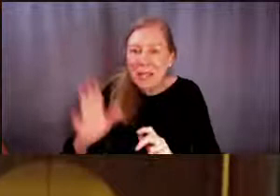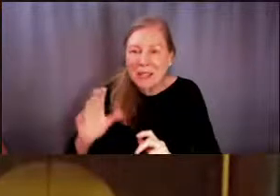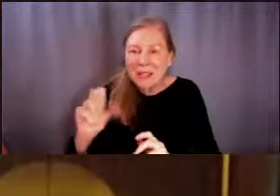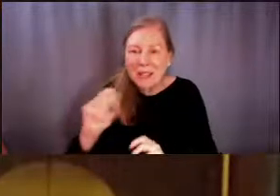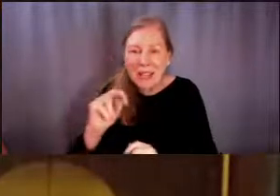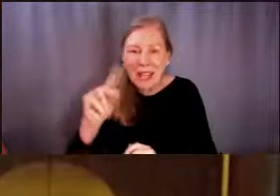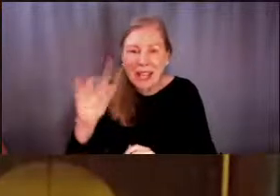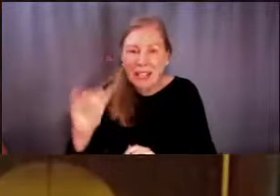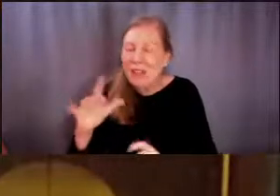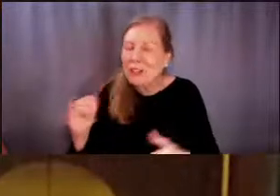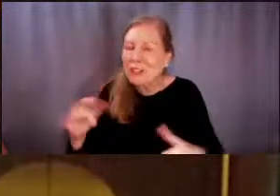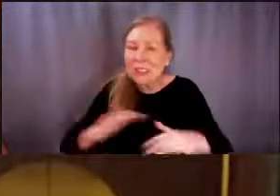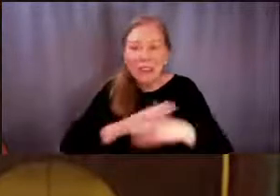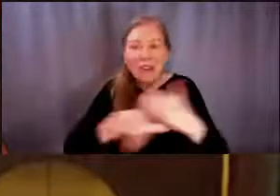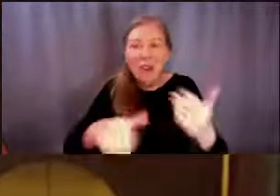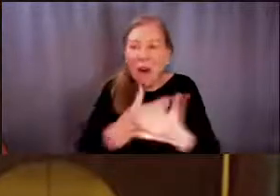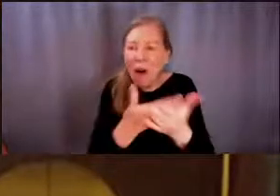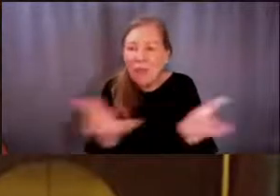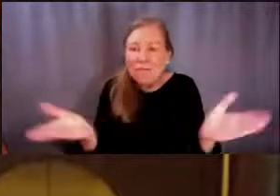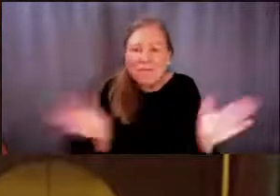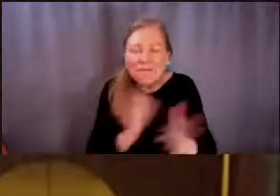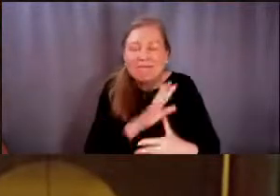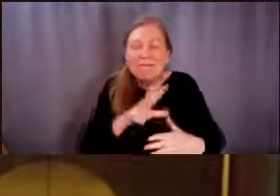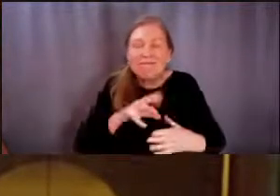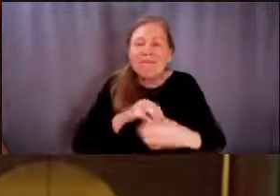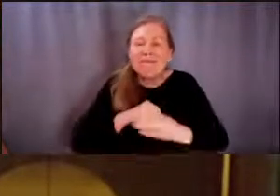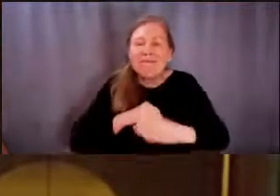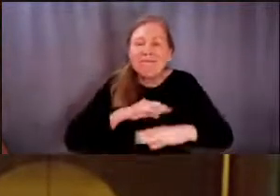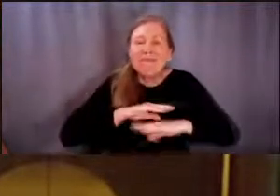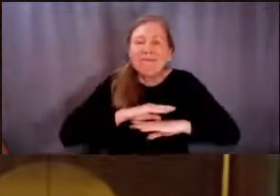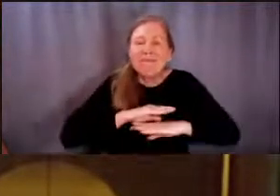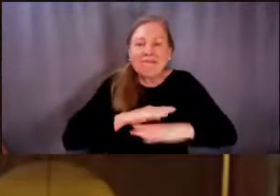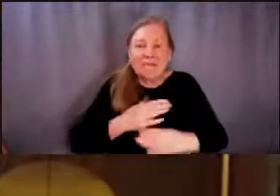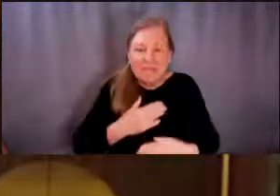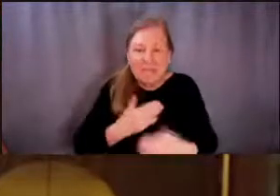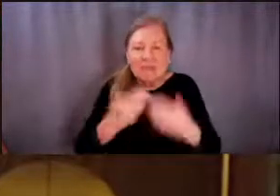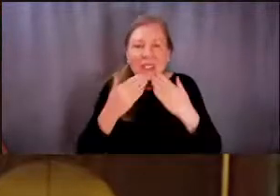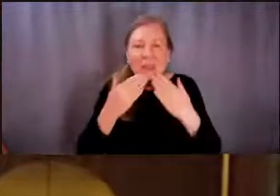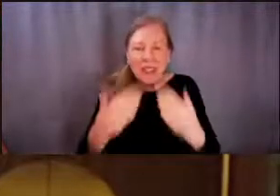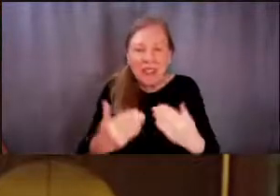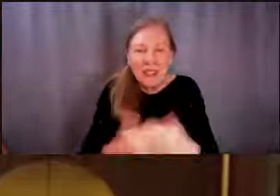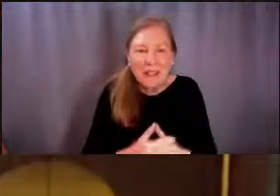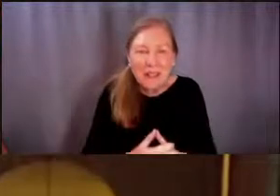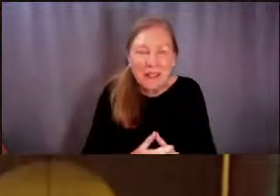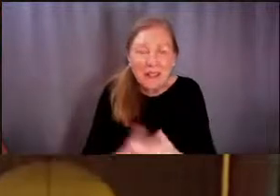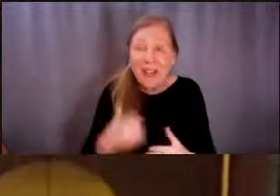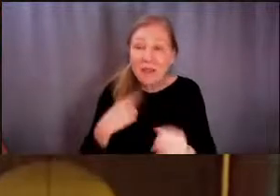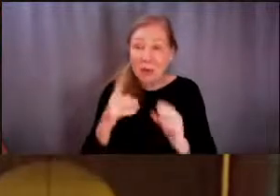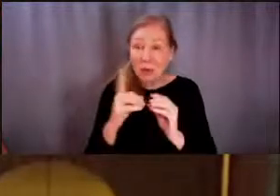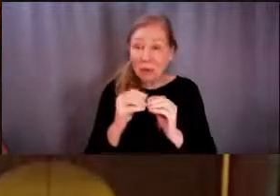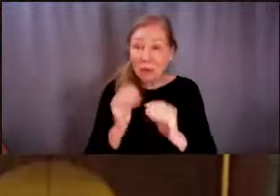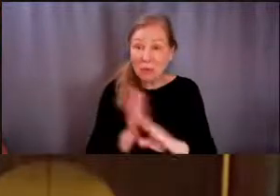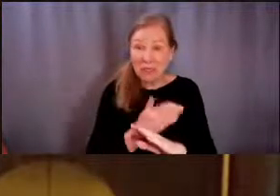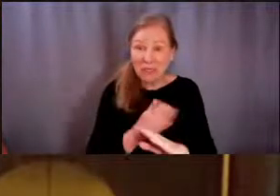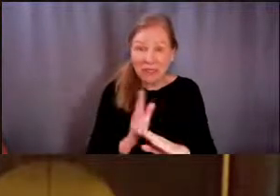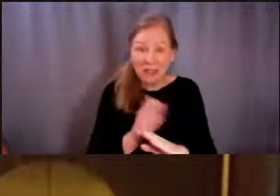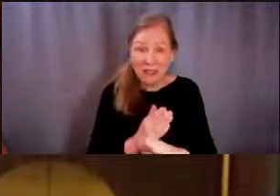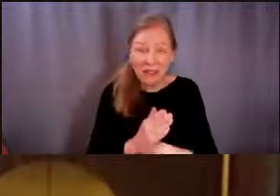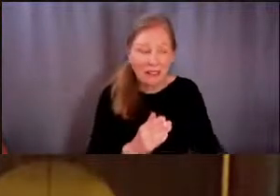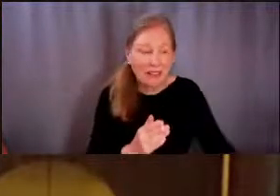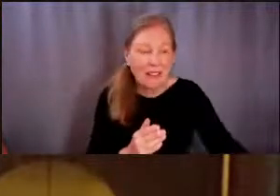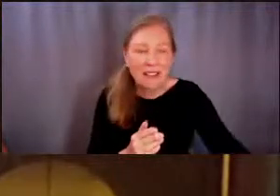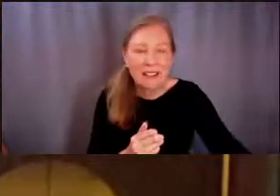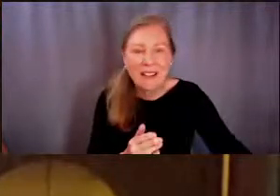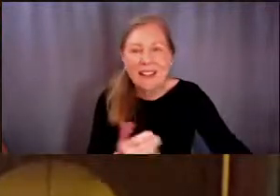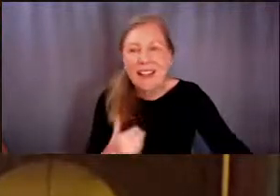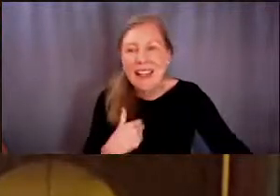us. Thank you for being in worship today. We have one song left. It's a song that we had a lot of fun working